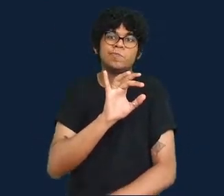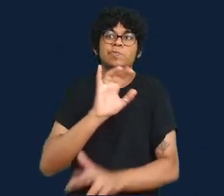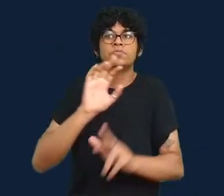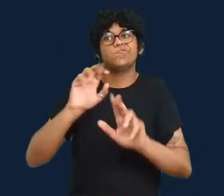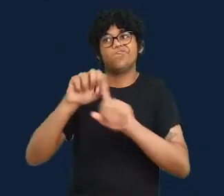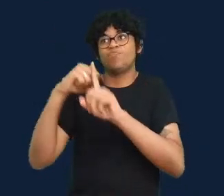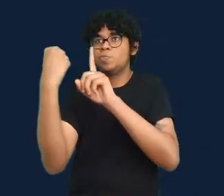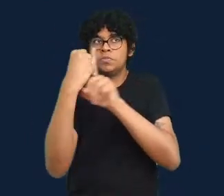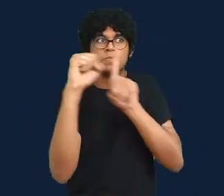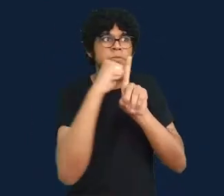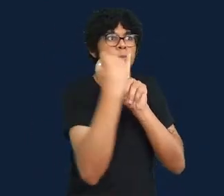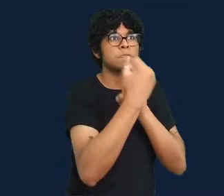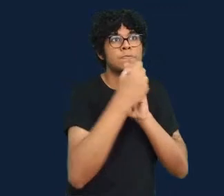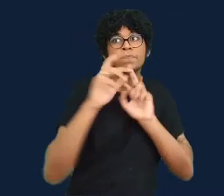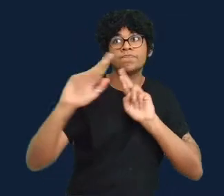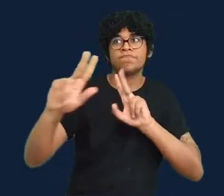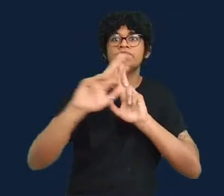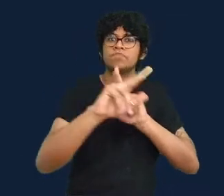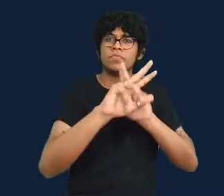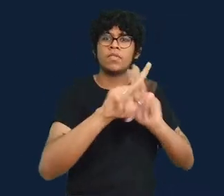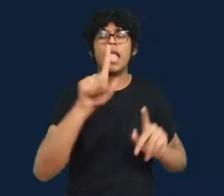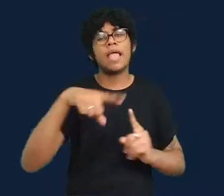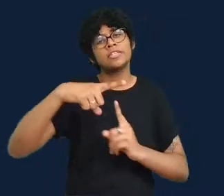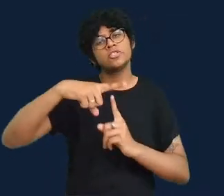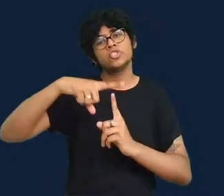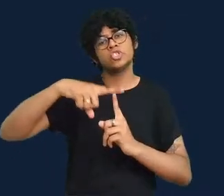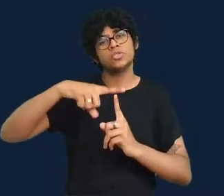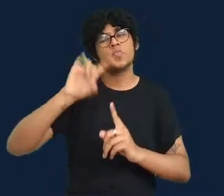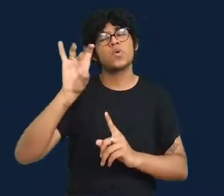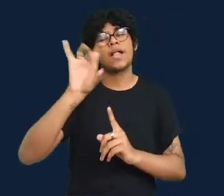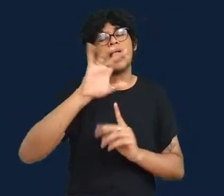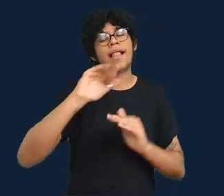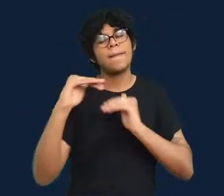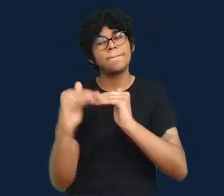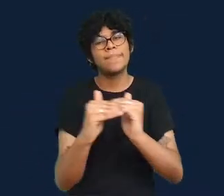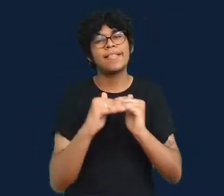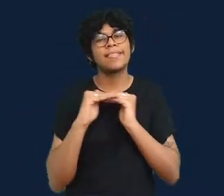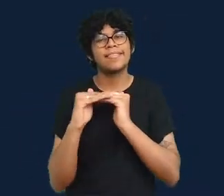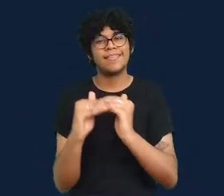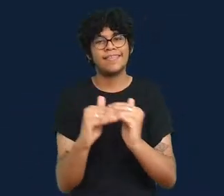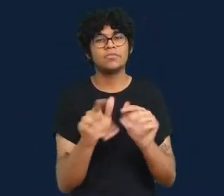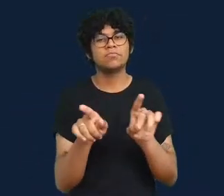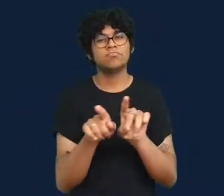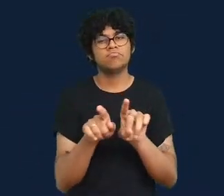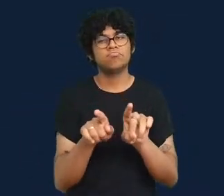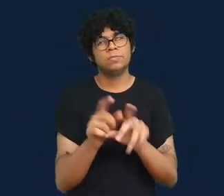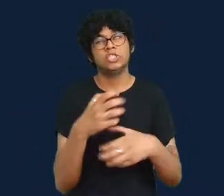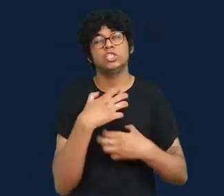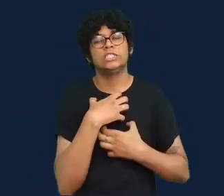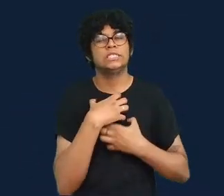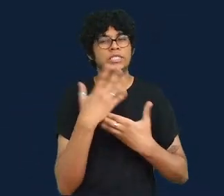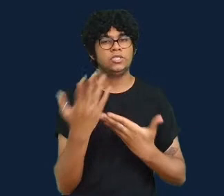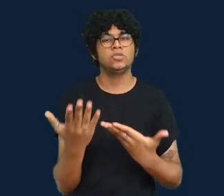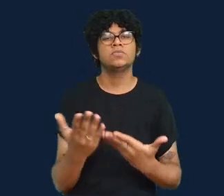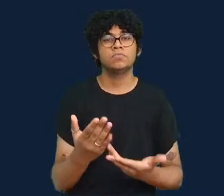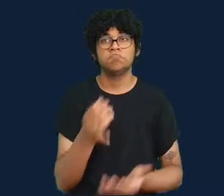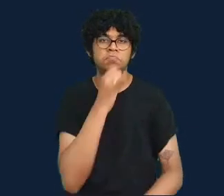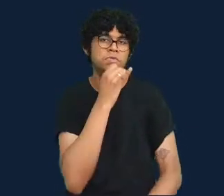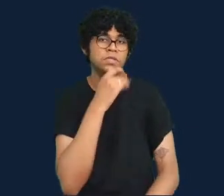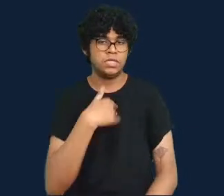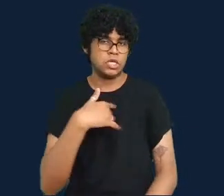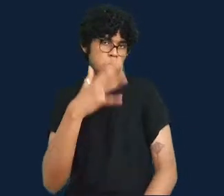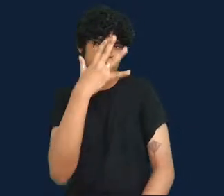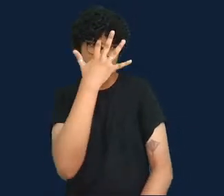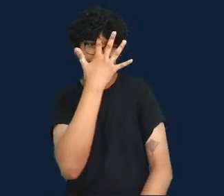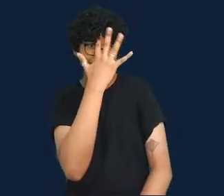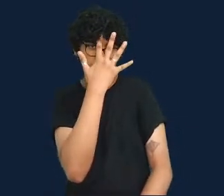different kind of standard practices around this. What is the norm? What is not? Like I am from India. Definitely